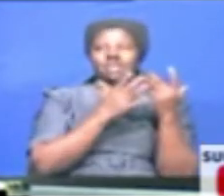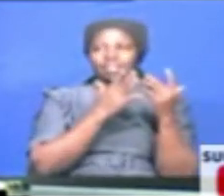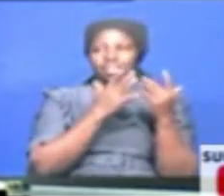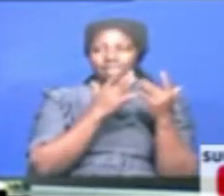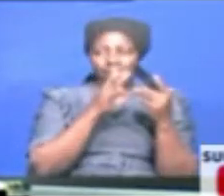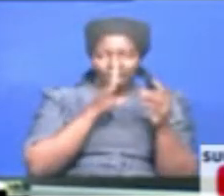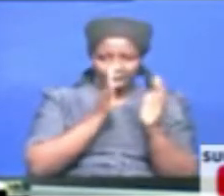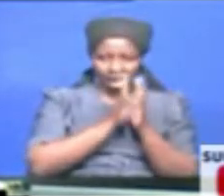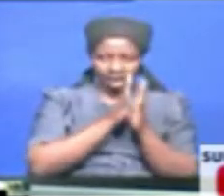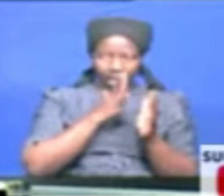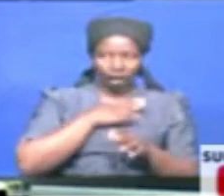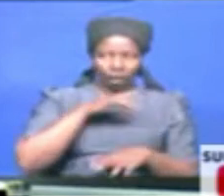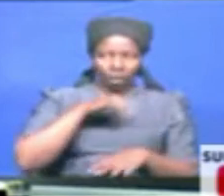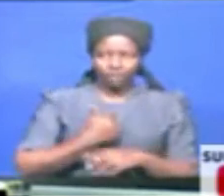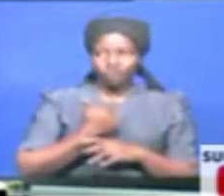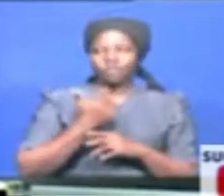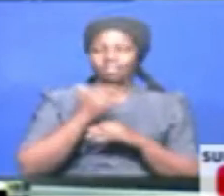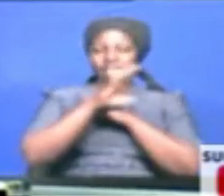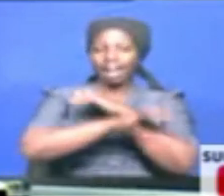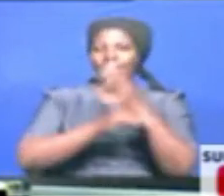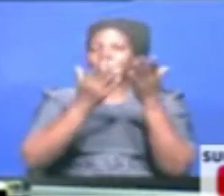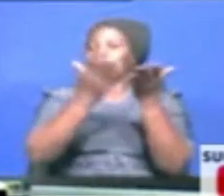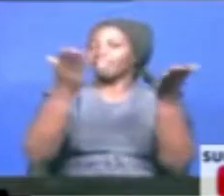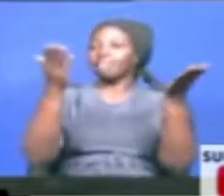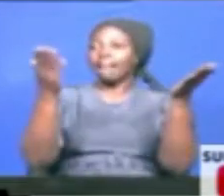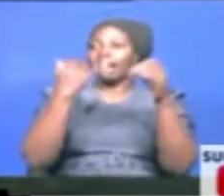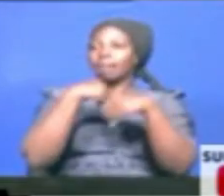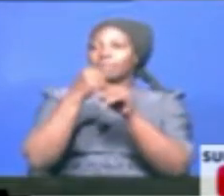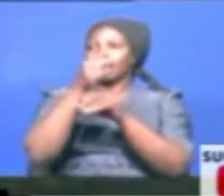in the world they have made other country in the world. In the world, okay. Yeah, let's